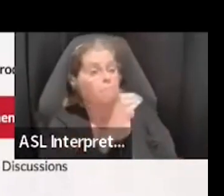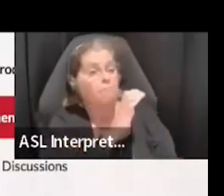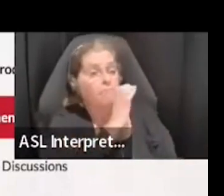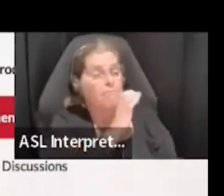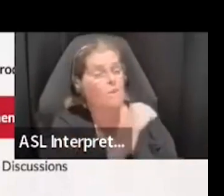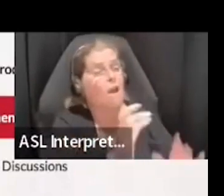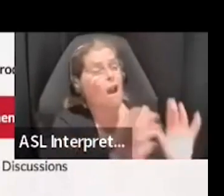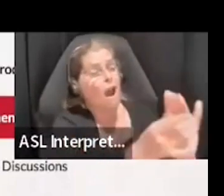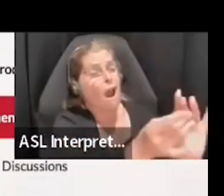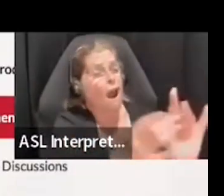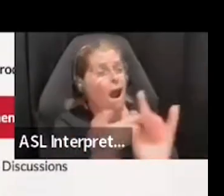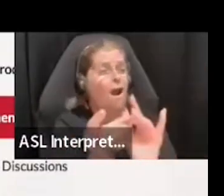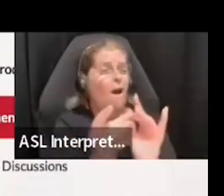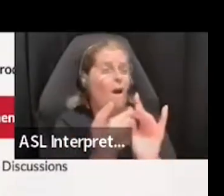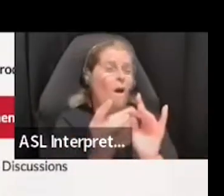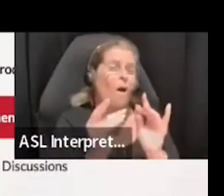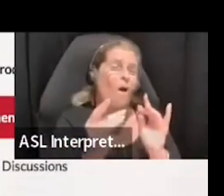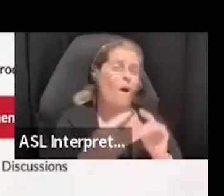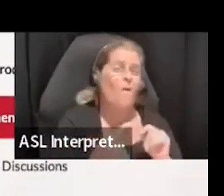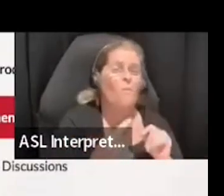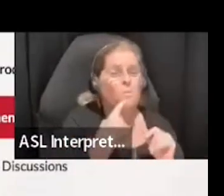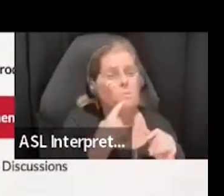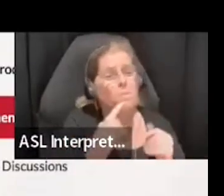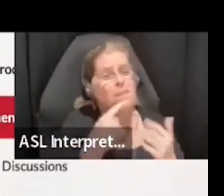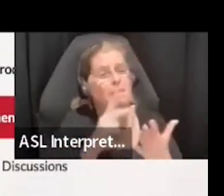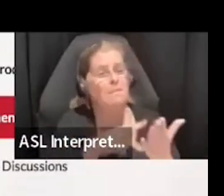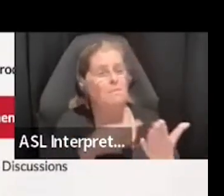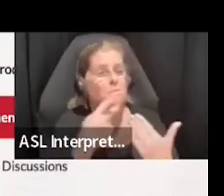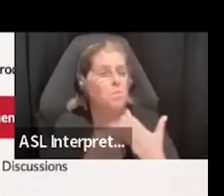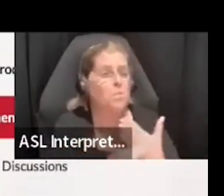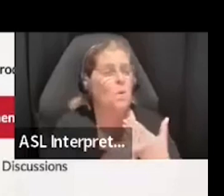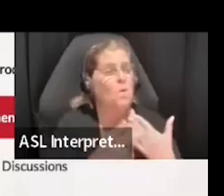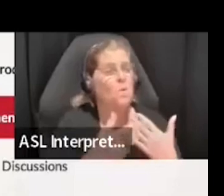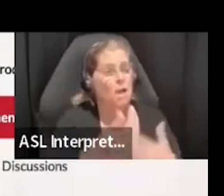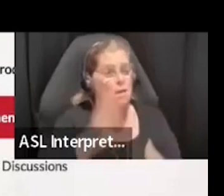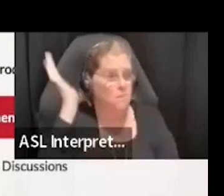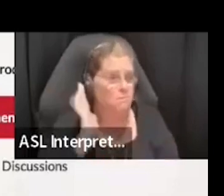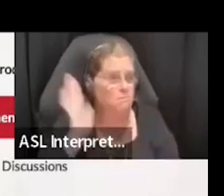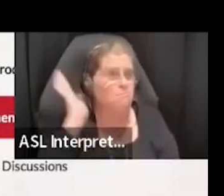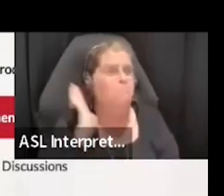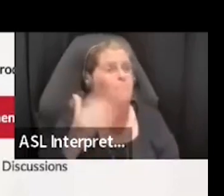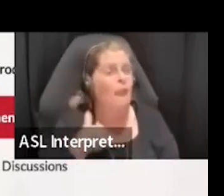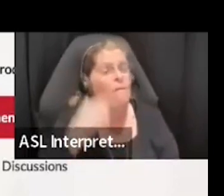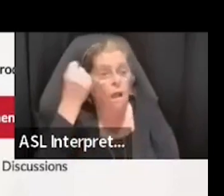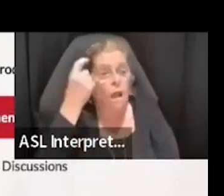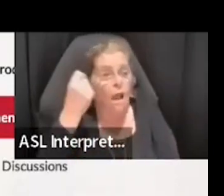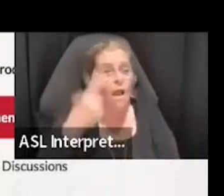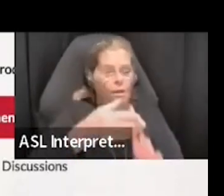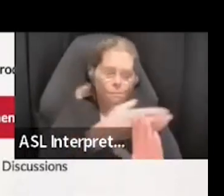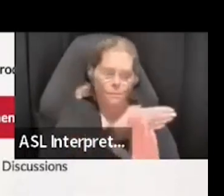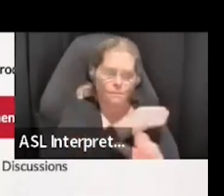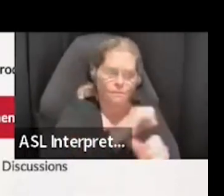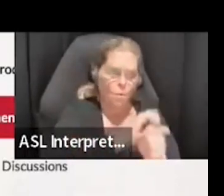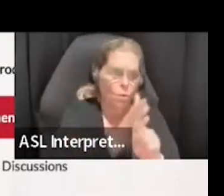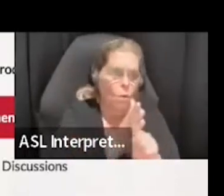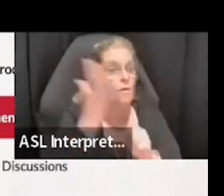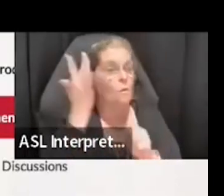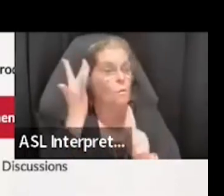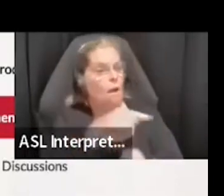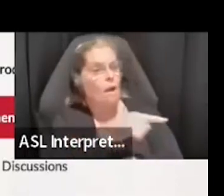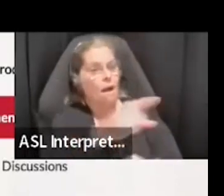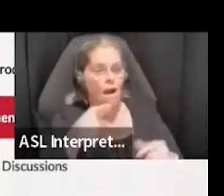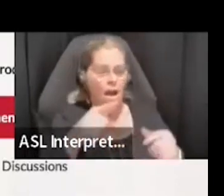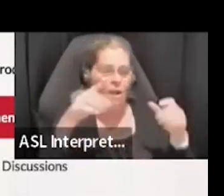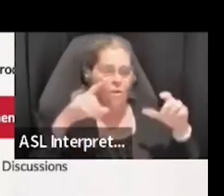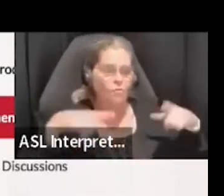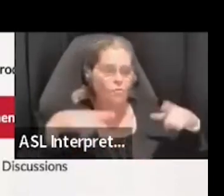about how they were missing a program in our county that we used to have prior to COVID, in which many retired educators would come